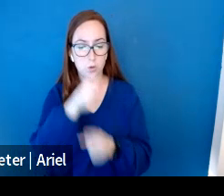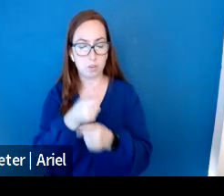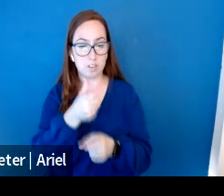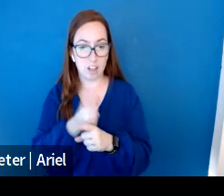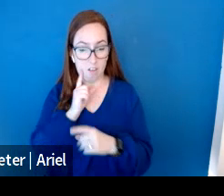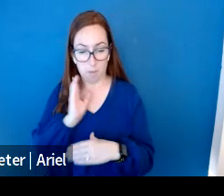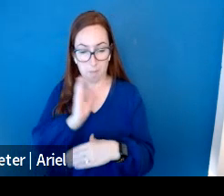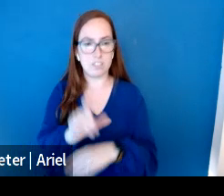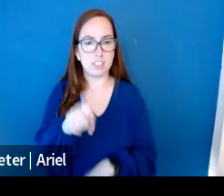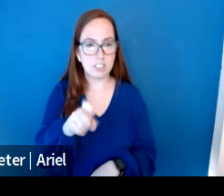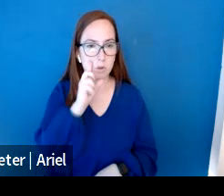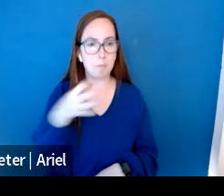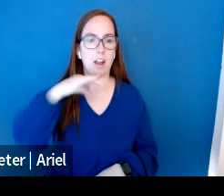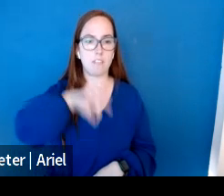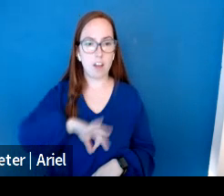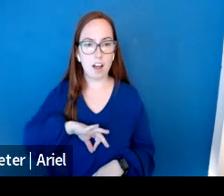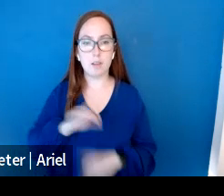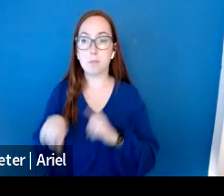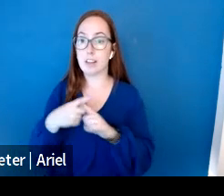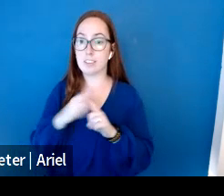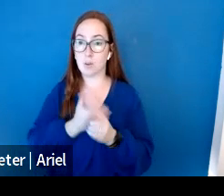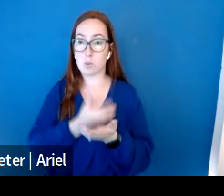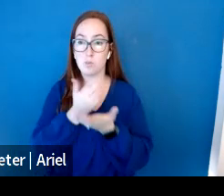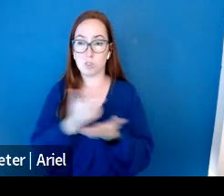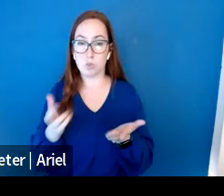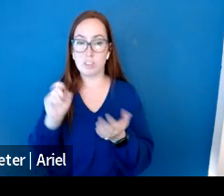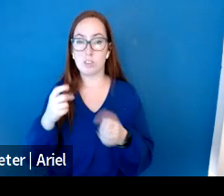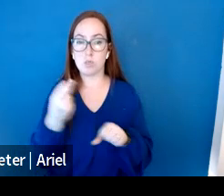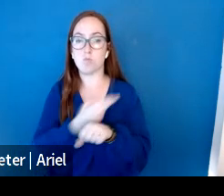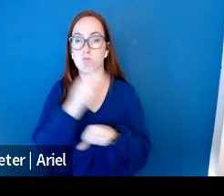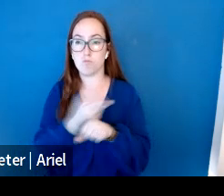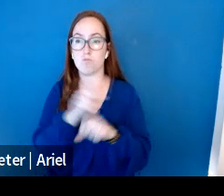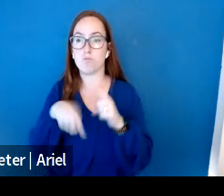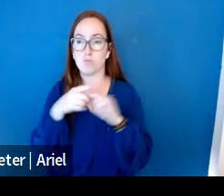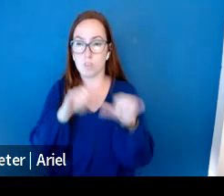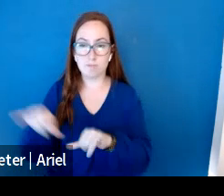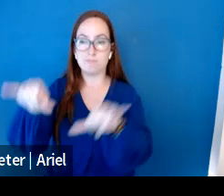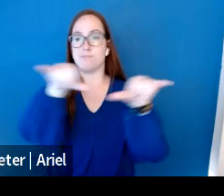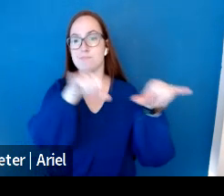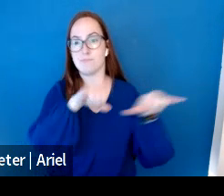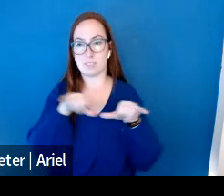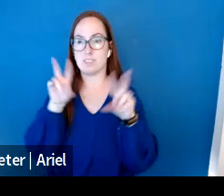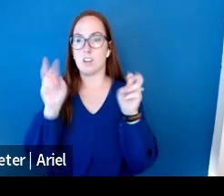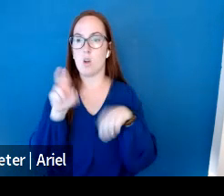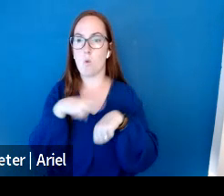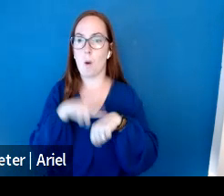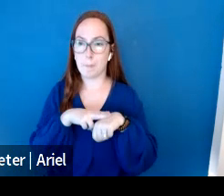well standardized and normed, and this is super important, and we're going to talk about this in the next upcoming slides, but that are also aligned with